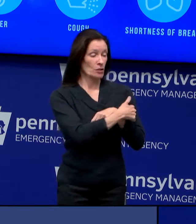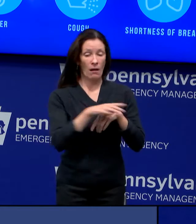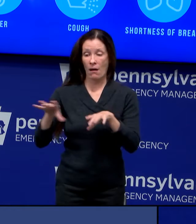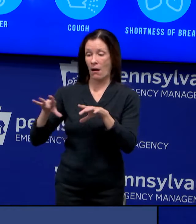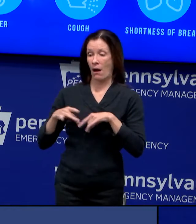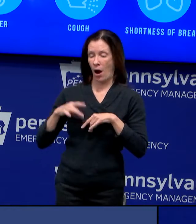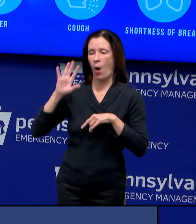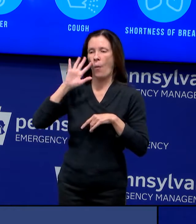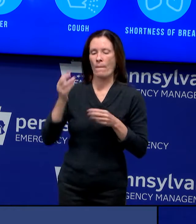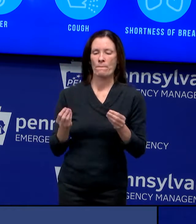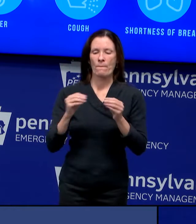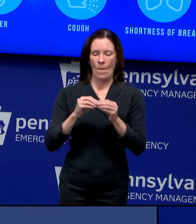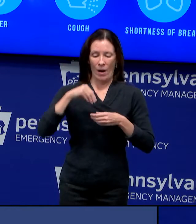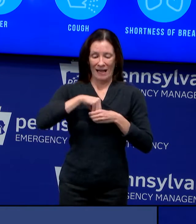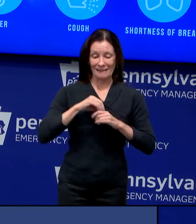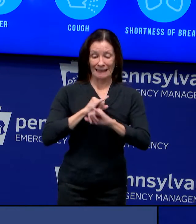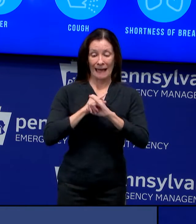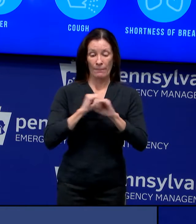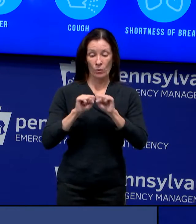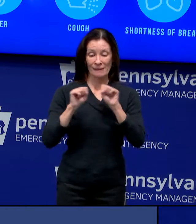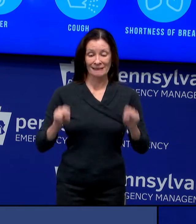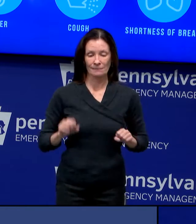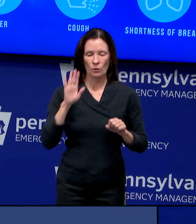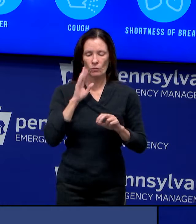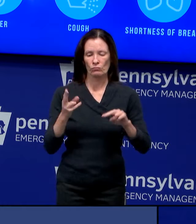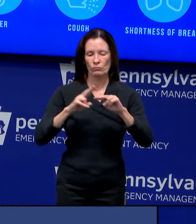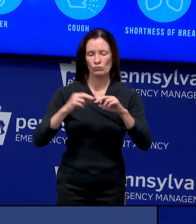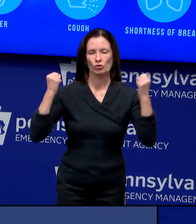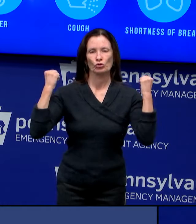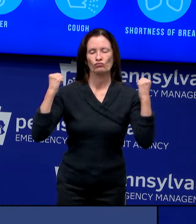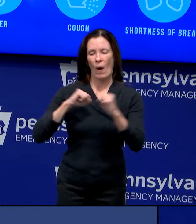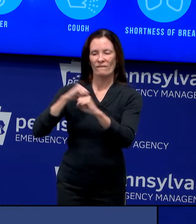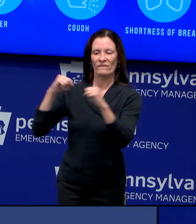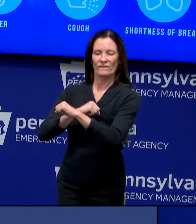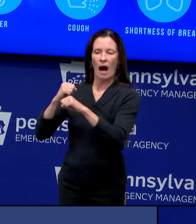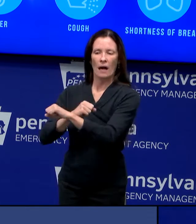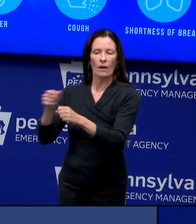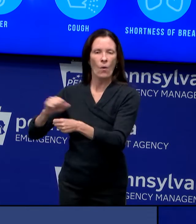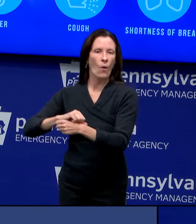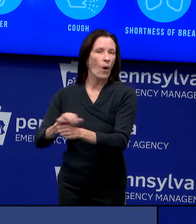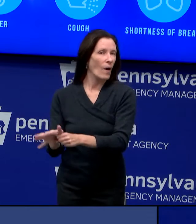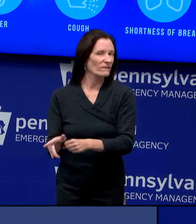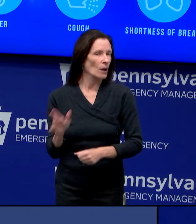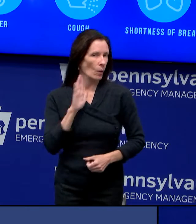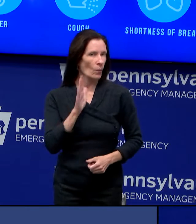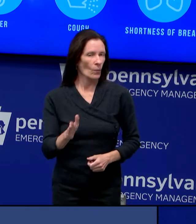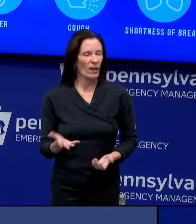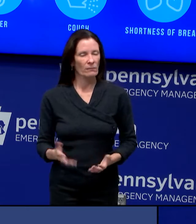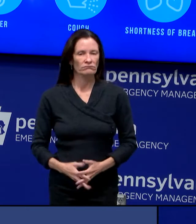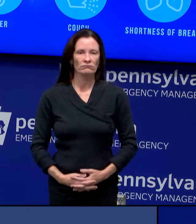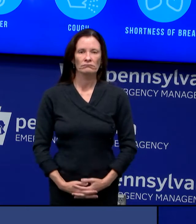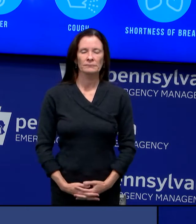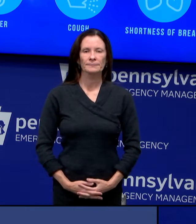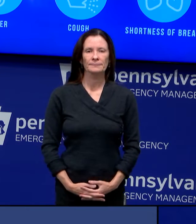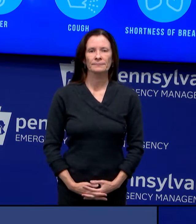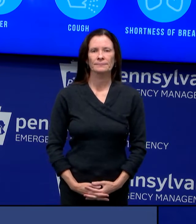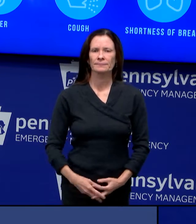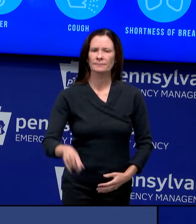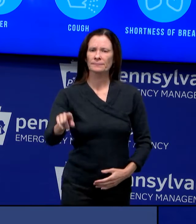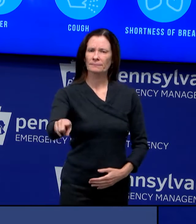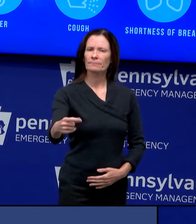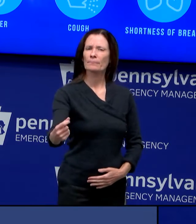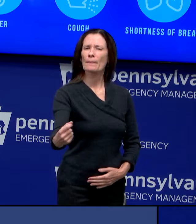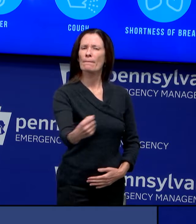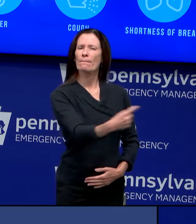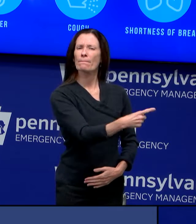on this line, a county can make the list for consideration to open if they, on average, for the past 14 days, had 50 or less